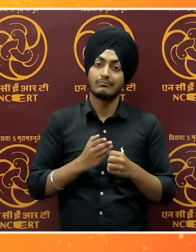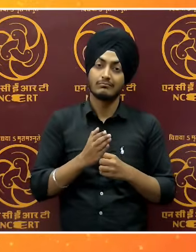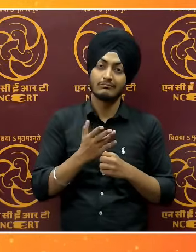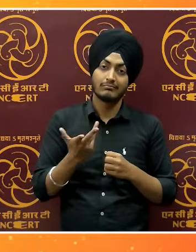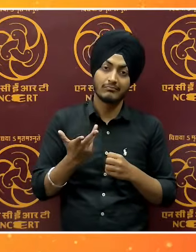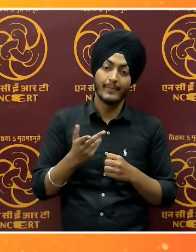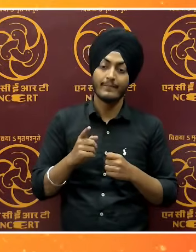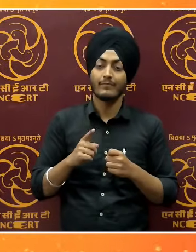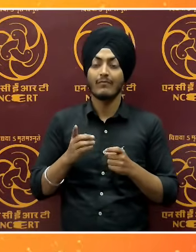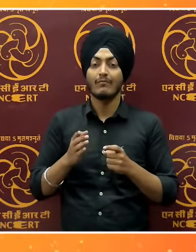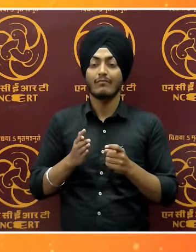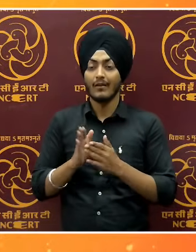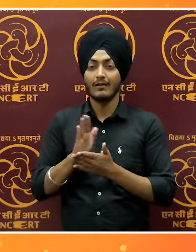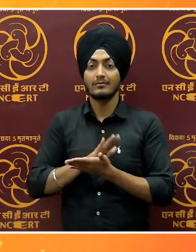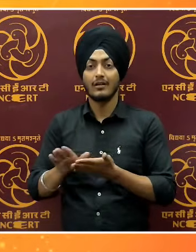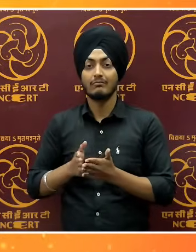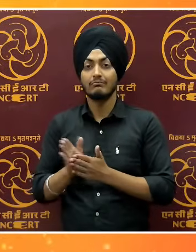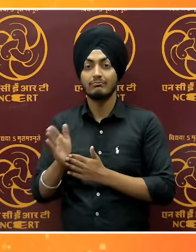magnetic field,